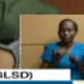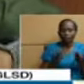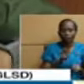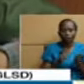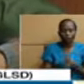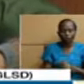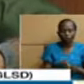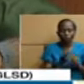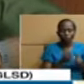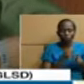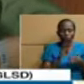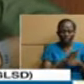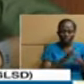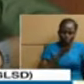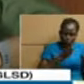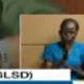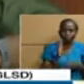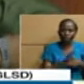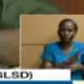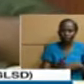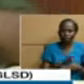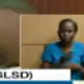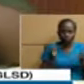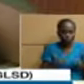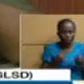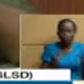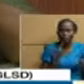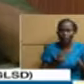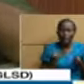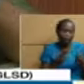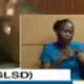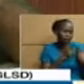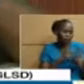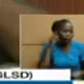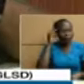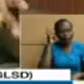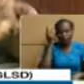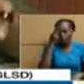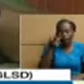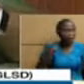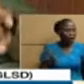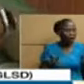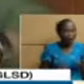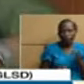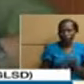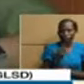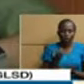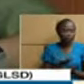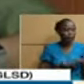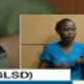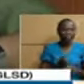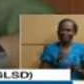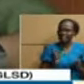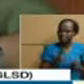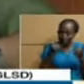towards business, pure business. And you cannot say that now we are just in charge of policy and, you know, creating environment. No.